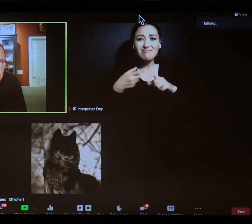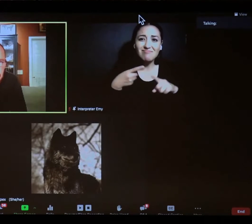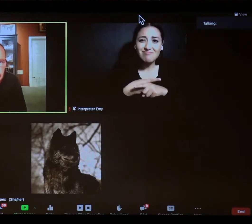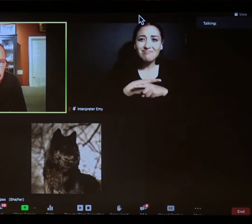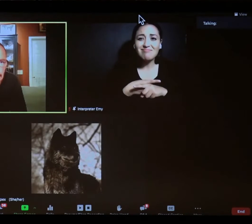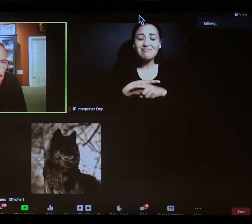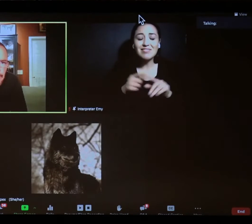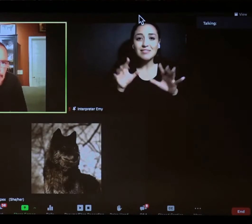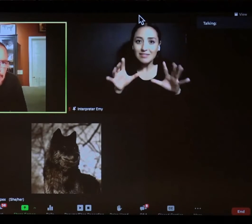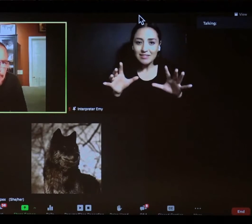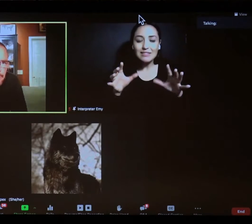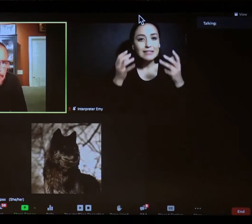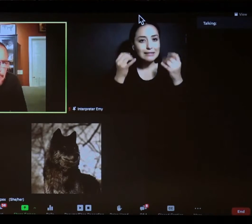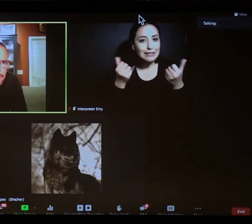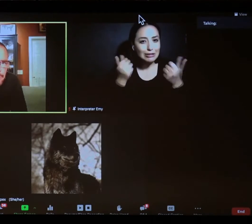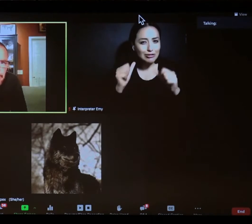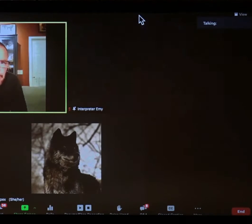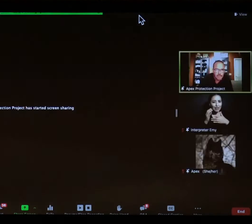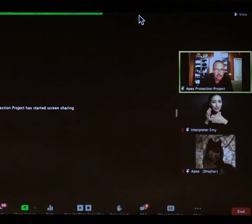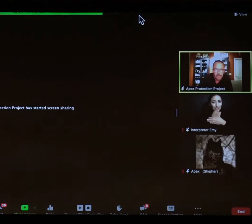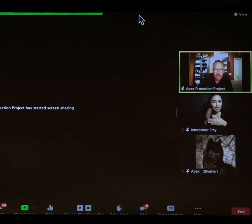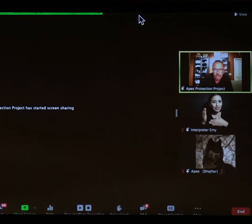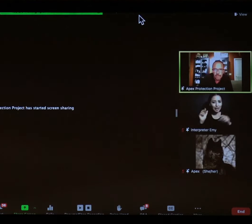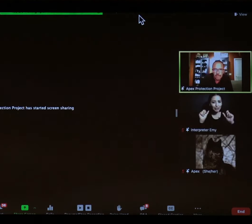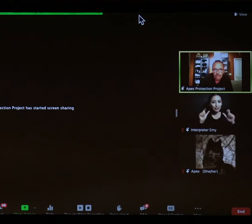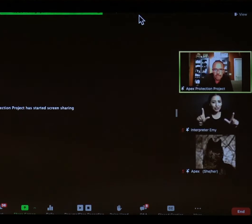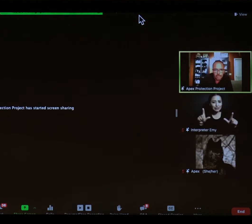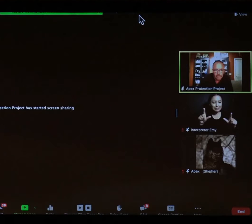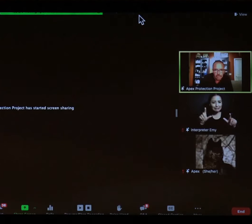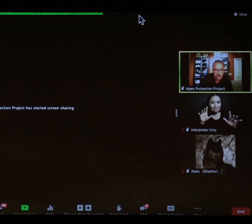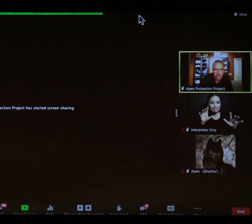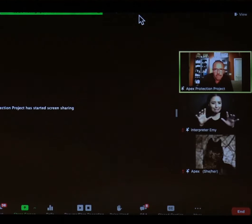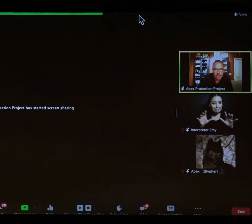the screen. I'm going to play the movie. Here we go.